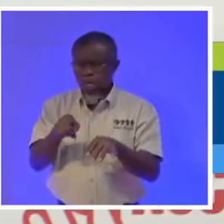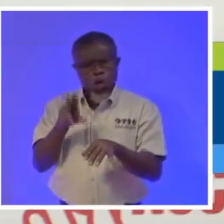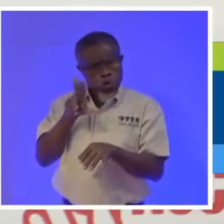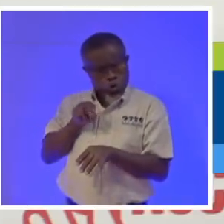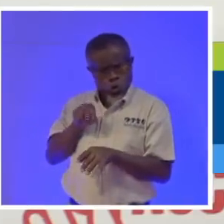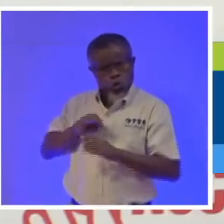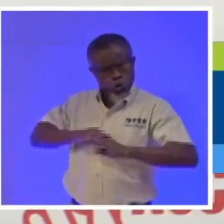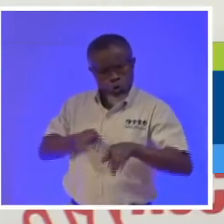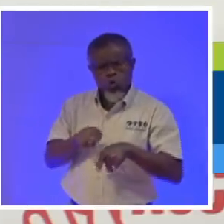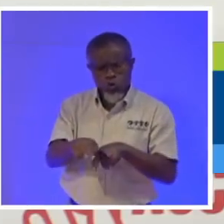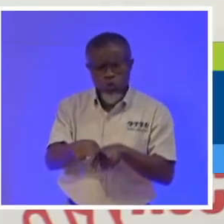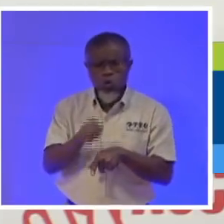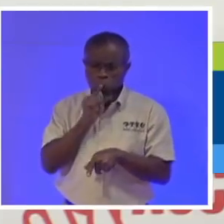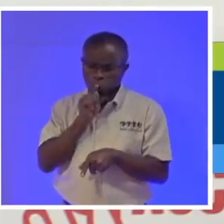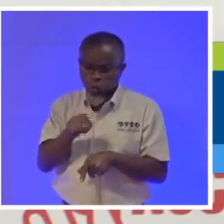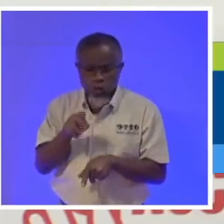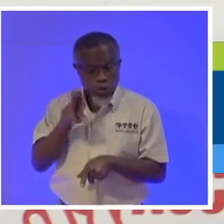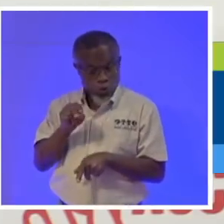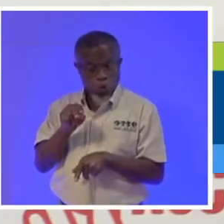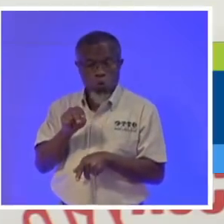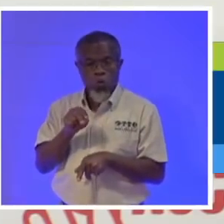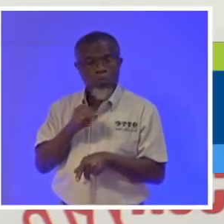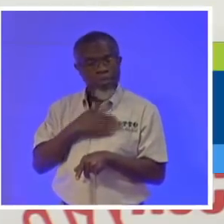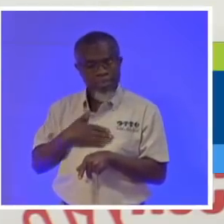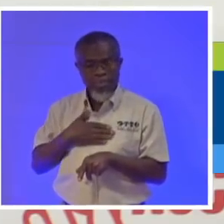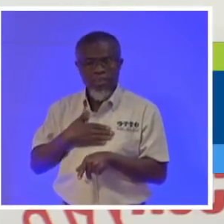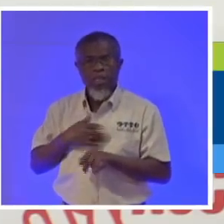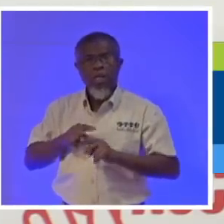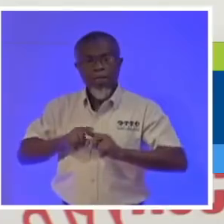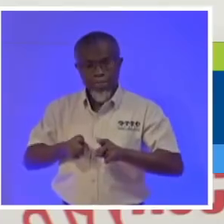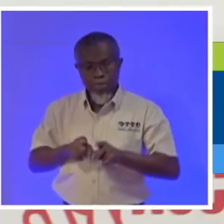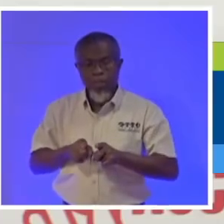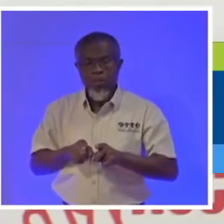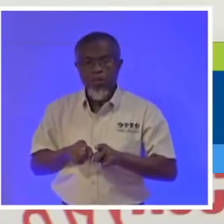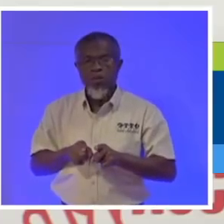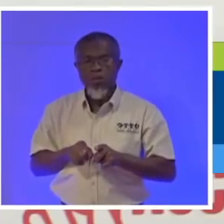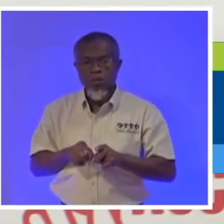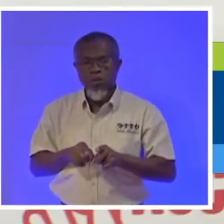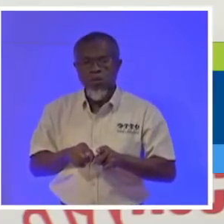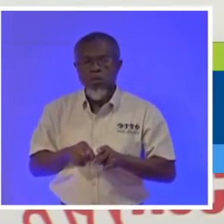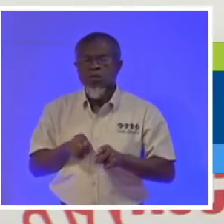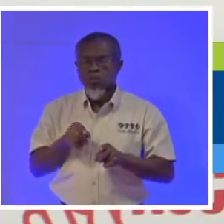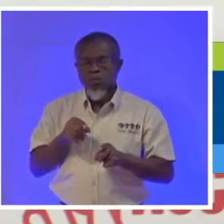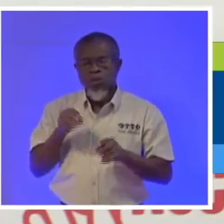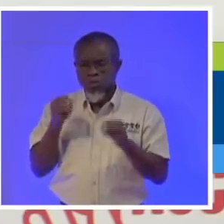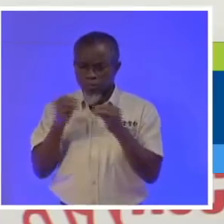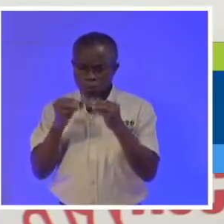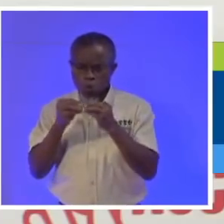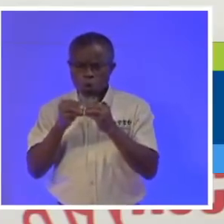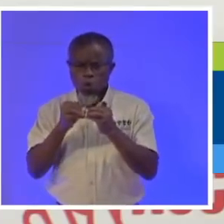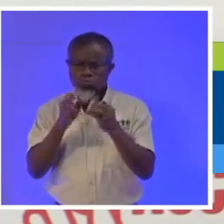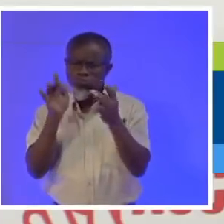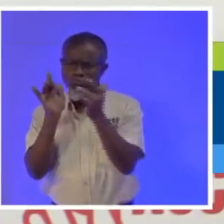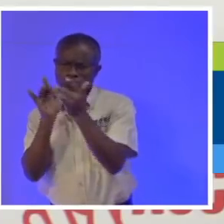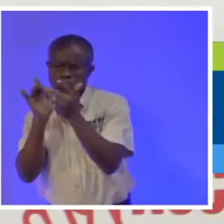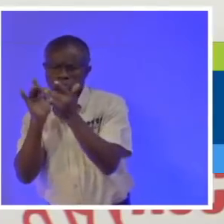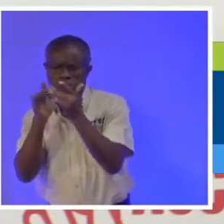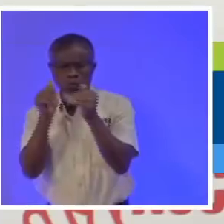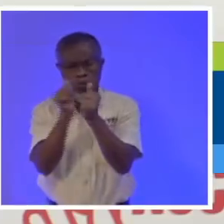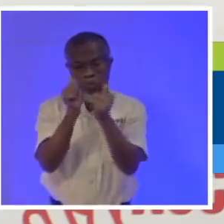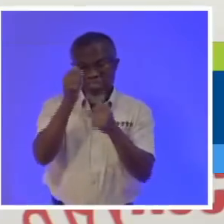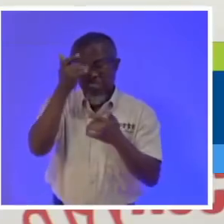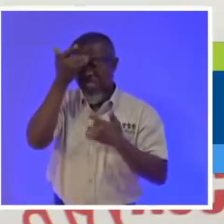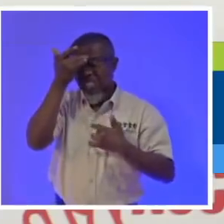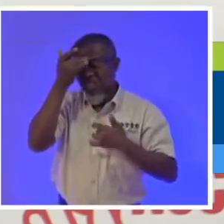to focus importantly on contact with ill people and the hygiene around touching potentially